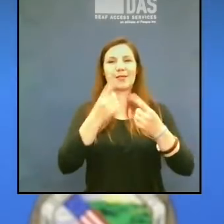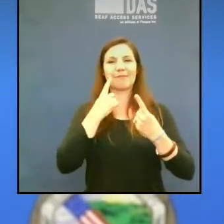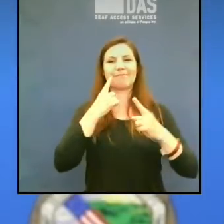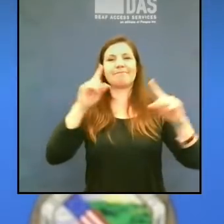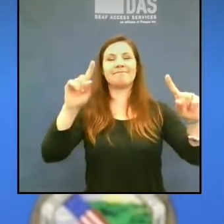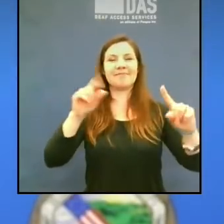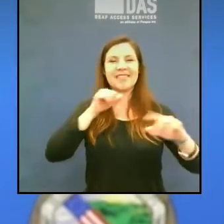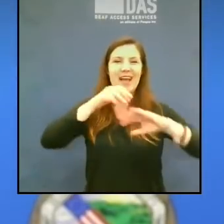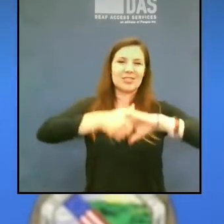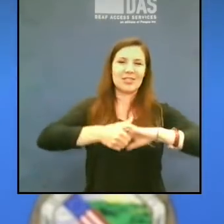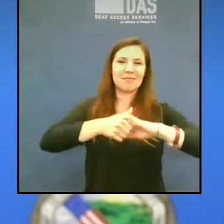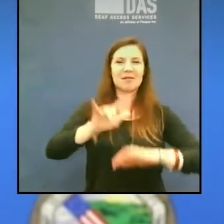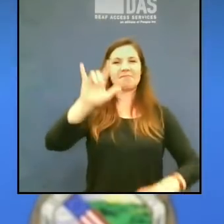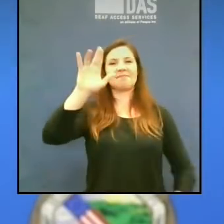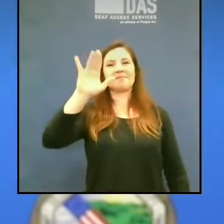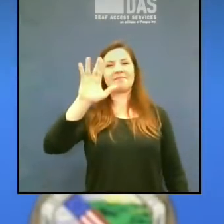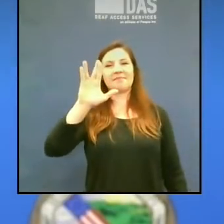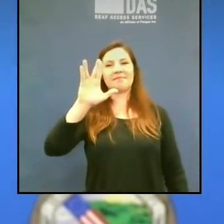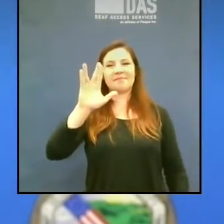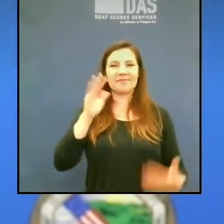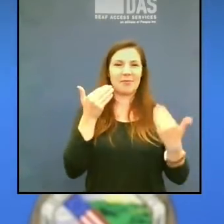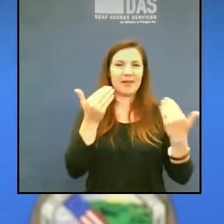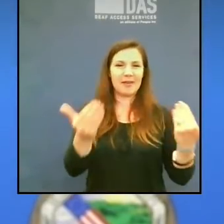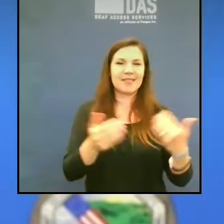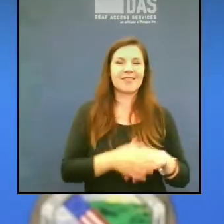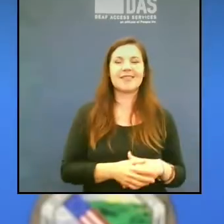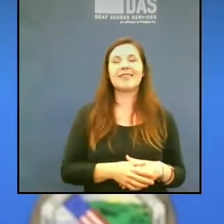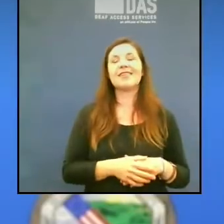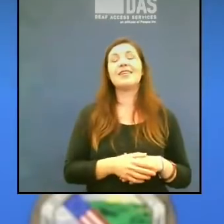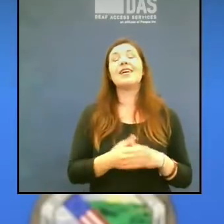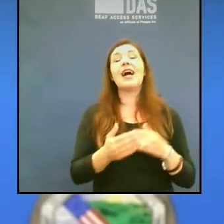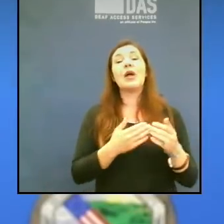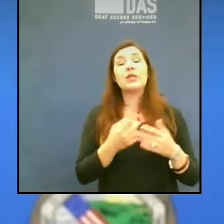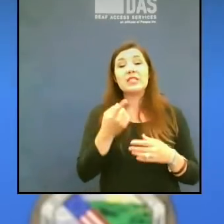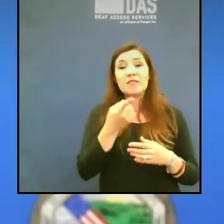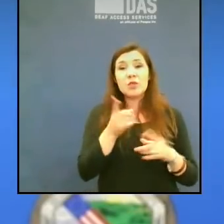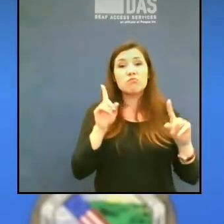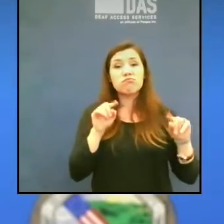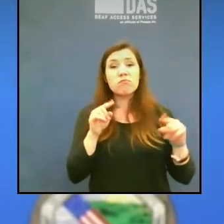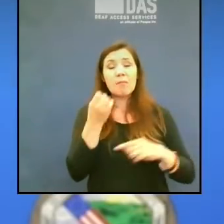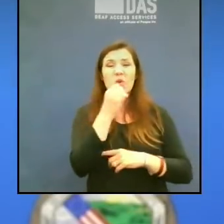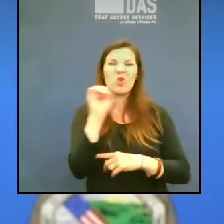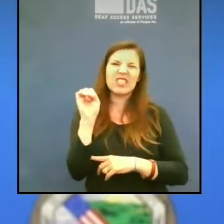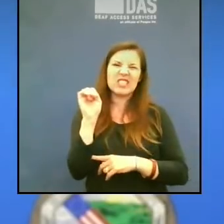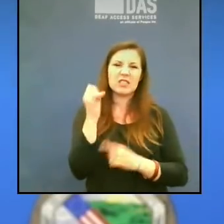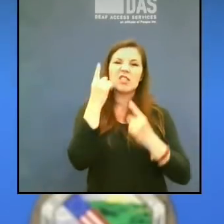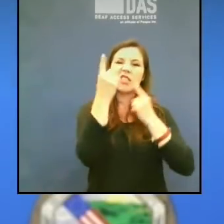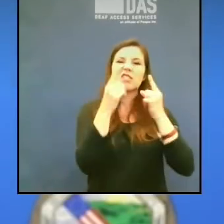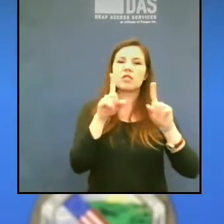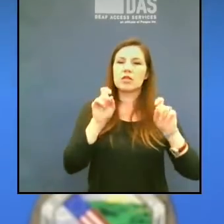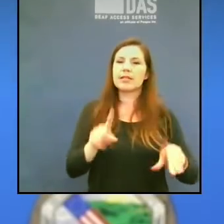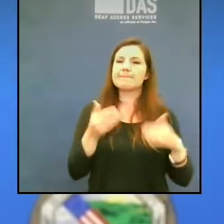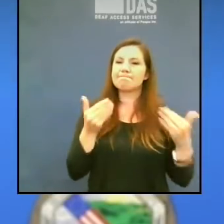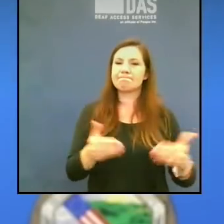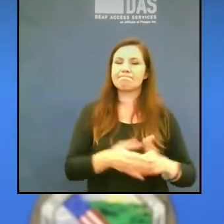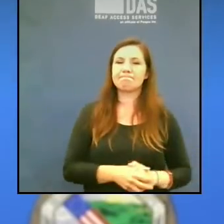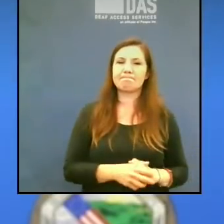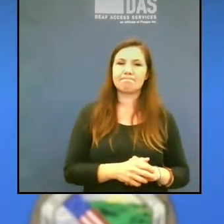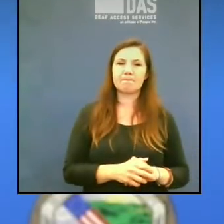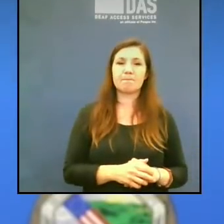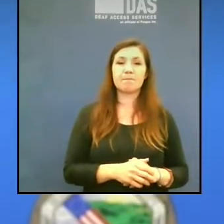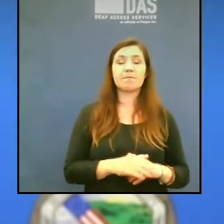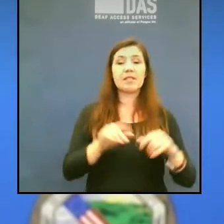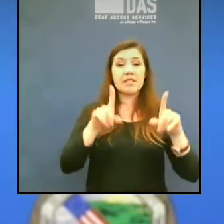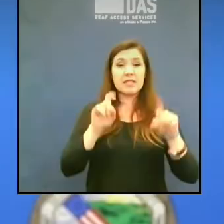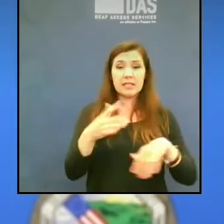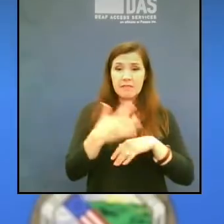rather than handshakes. You might want to consider getting a test. If you've been at every one of these protests, you might want to consider getting a test. And the test is